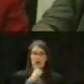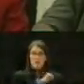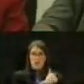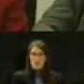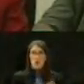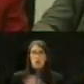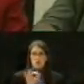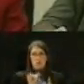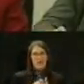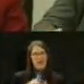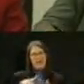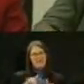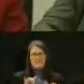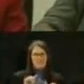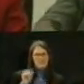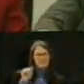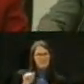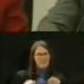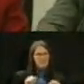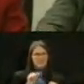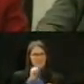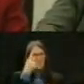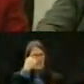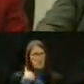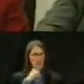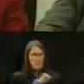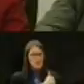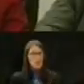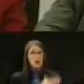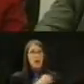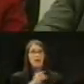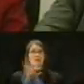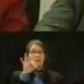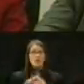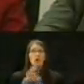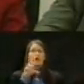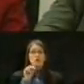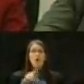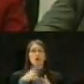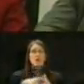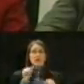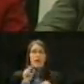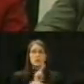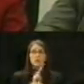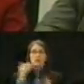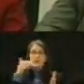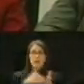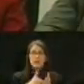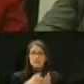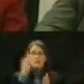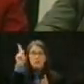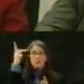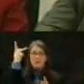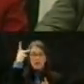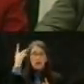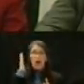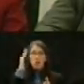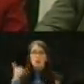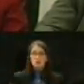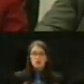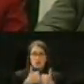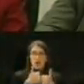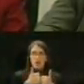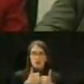they vote no on it, then it can be used against them politically. I would challenge that the 8 that were appointed are ineligible to vote on